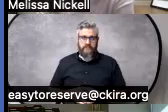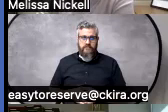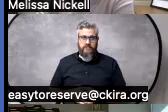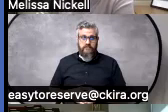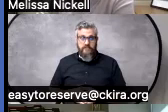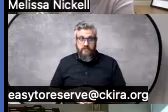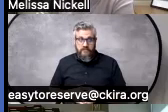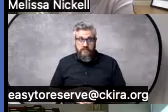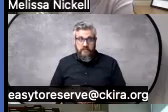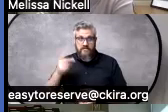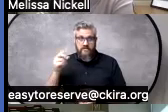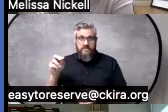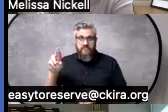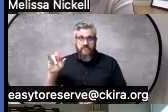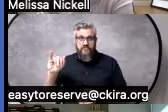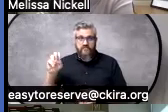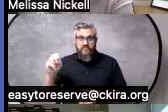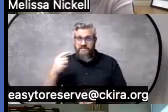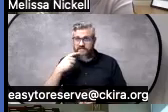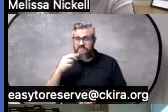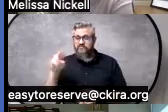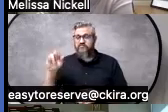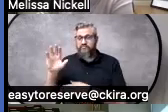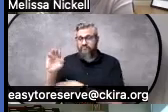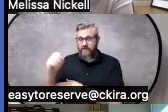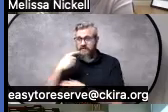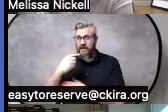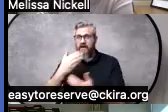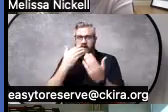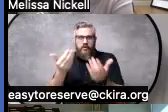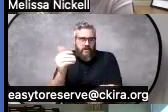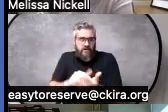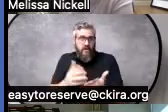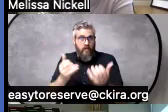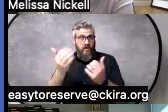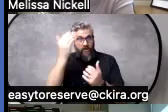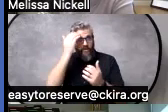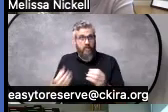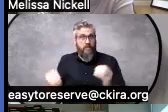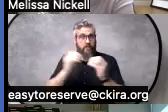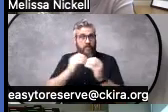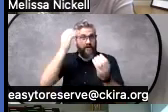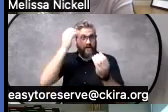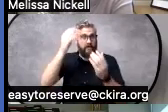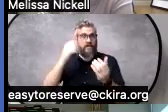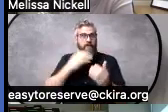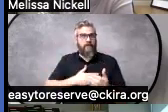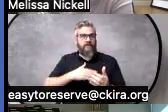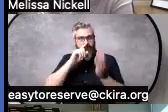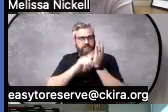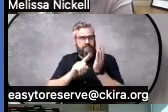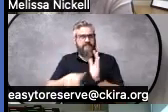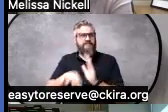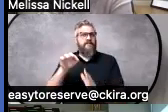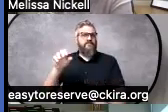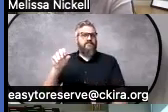I just want to thank you all again. If you want any further information, please look up the SURE Resource Center.